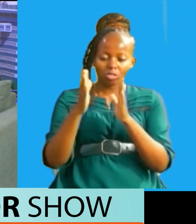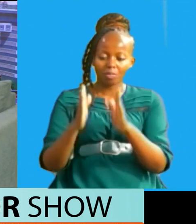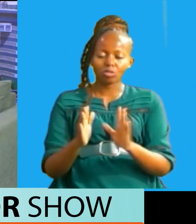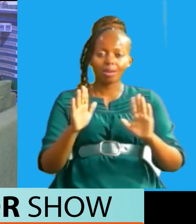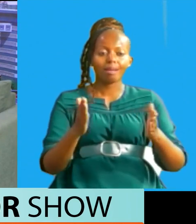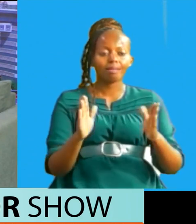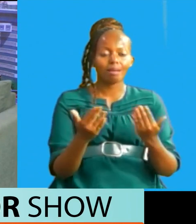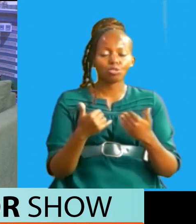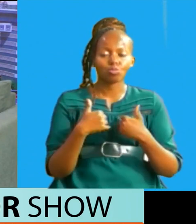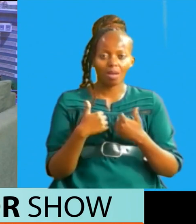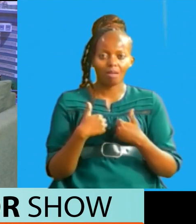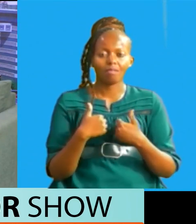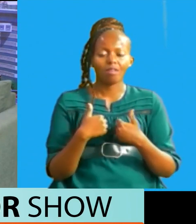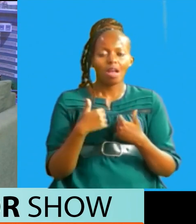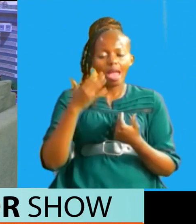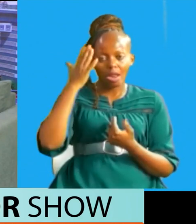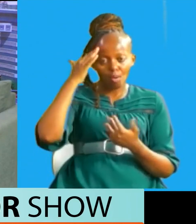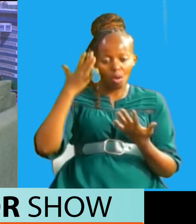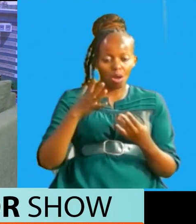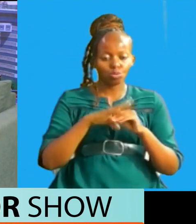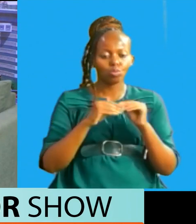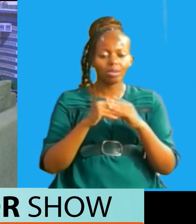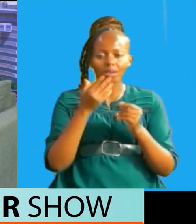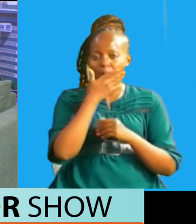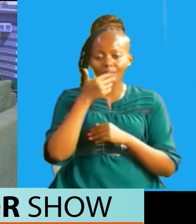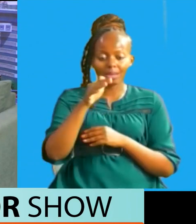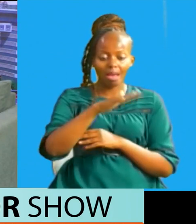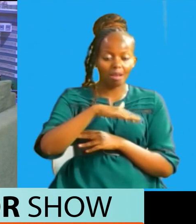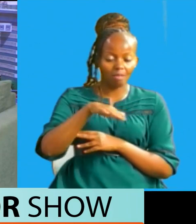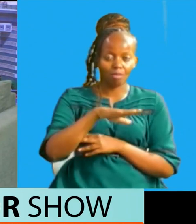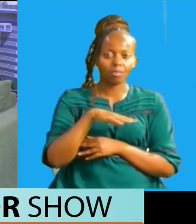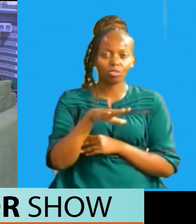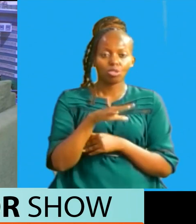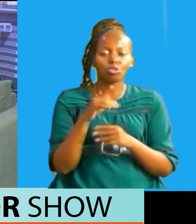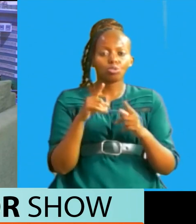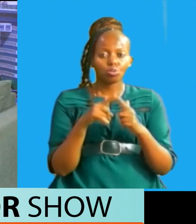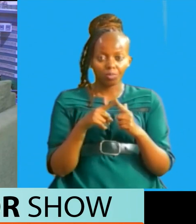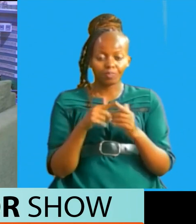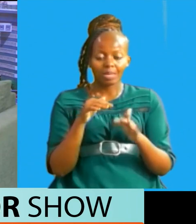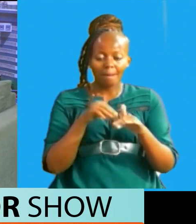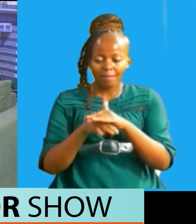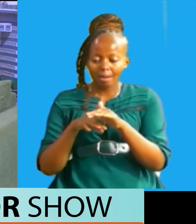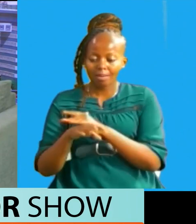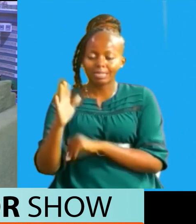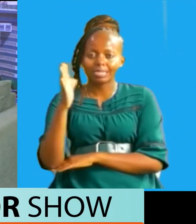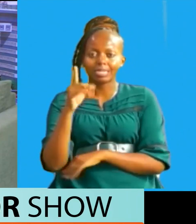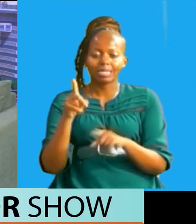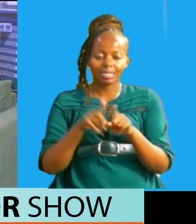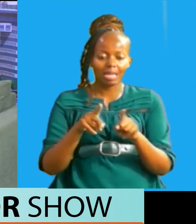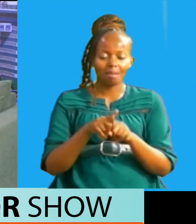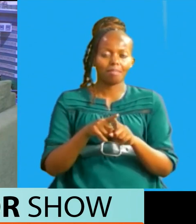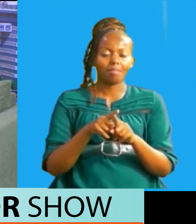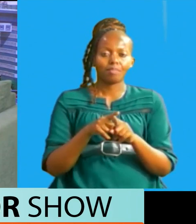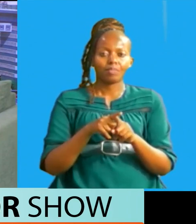encouraged to have to create a better environment, to actually plant trees and